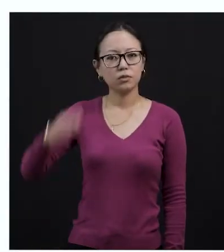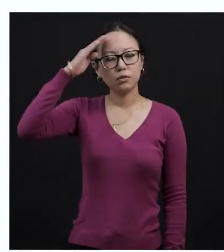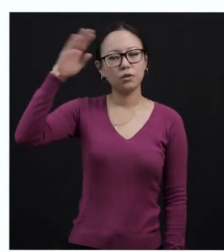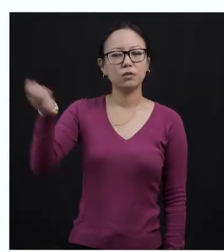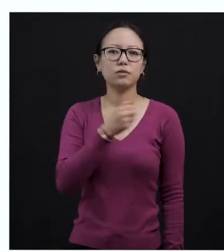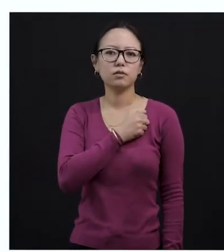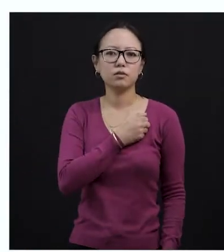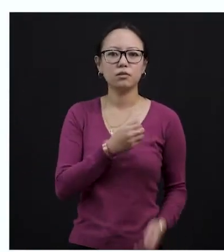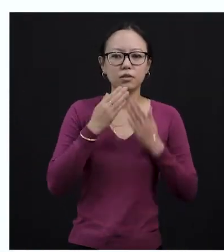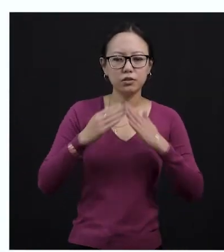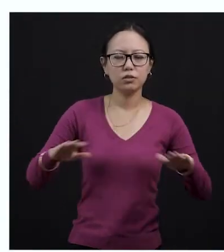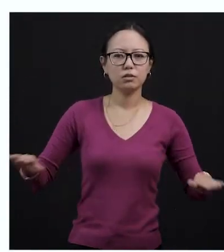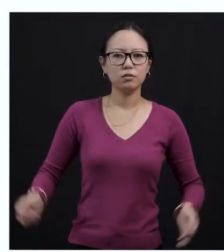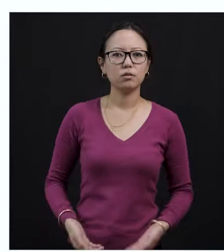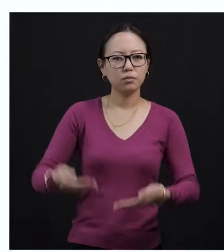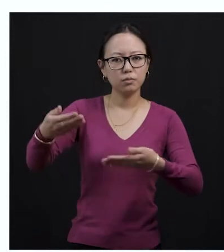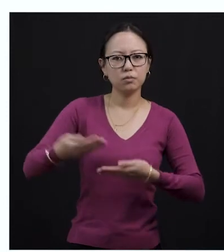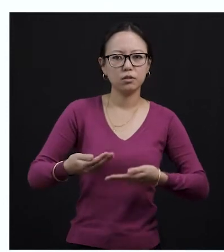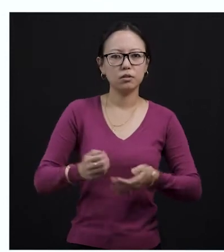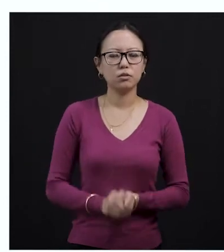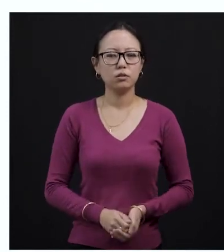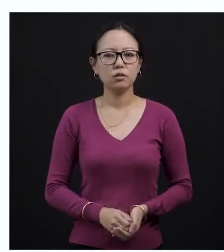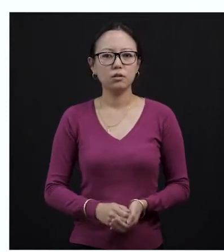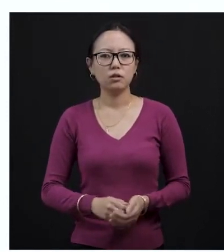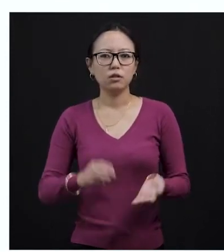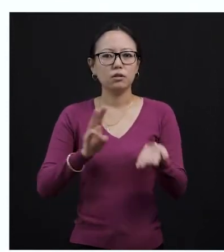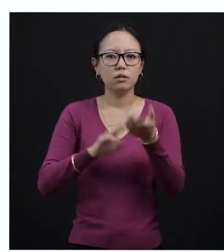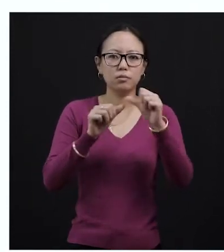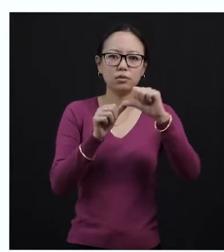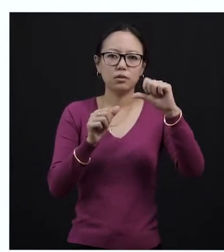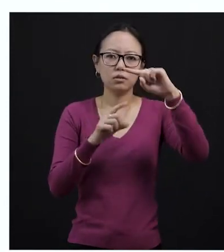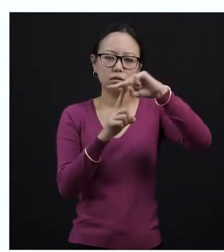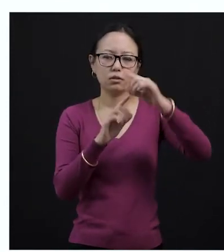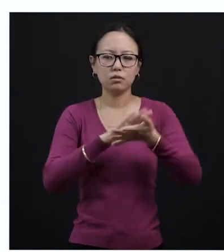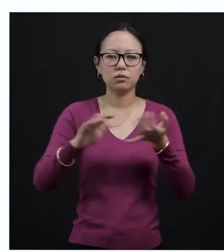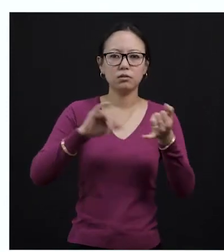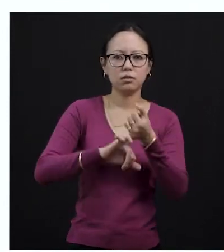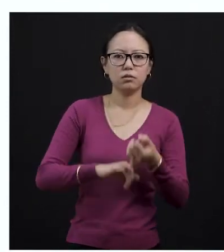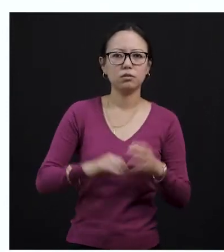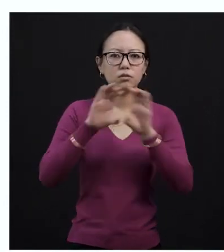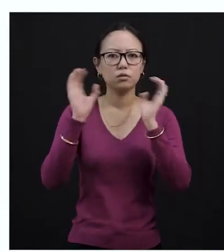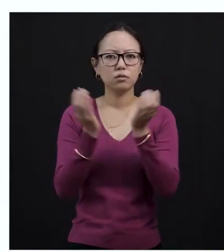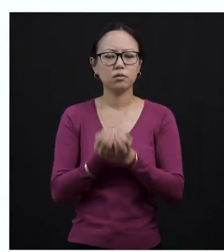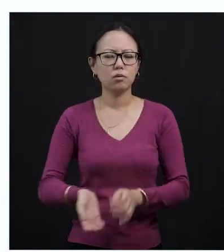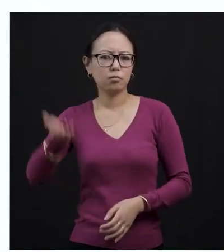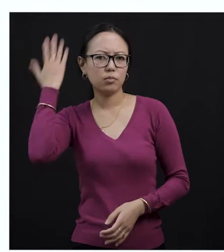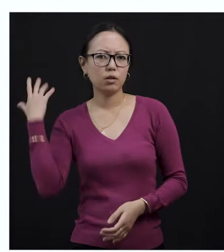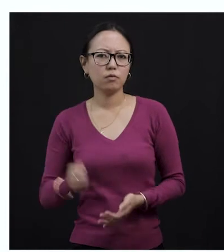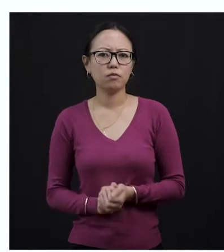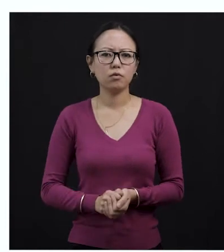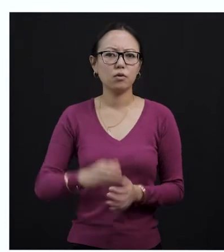Hello, dear children, and welcome back to the second session of our mathematics class. In the previous classes, I'm sure we have